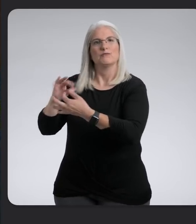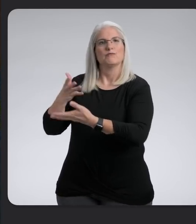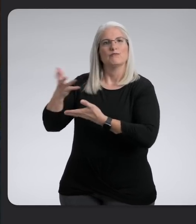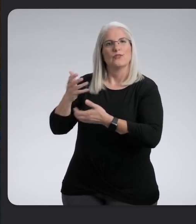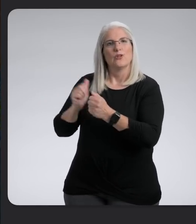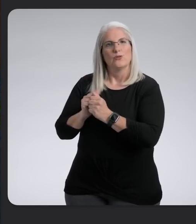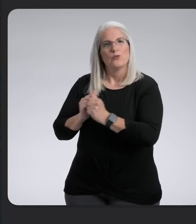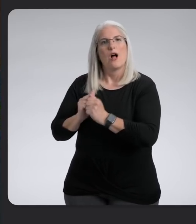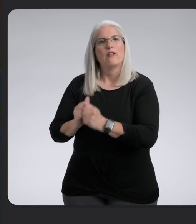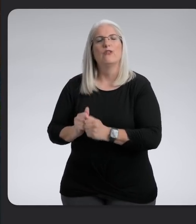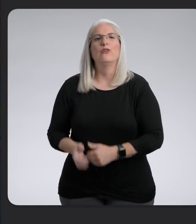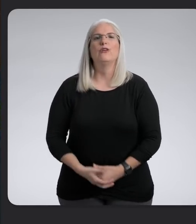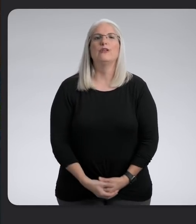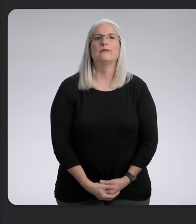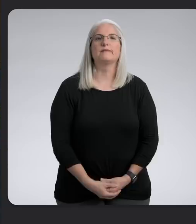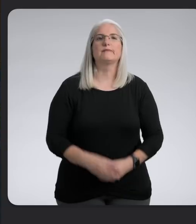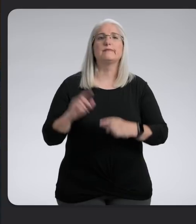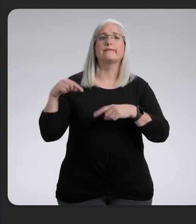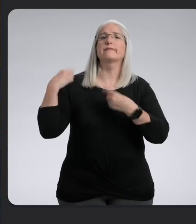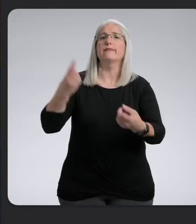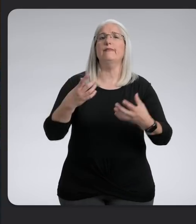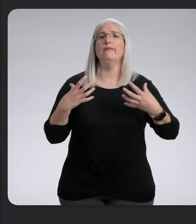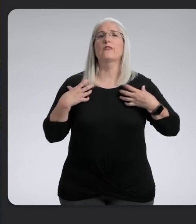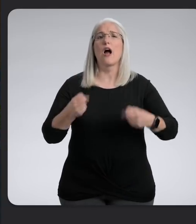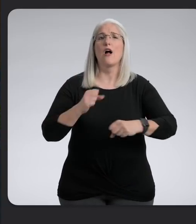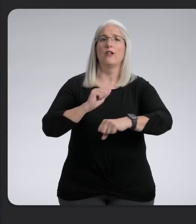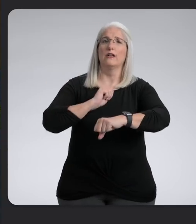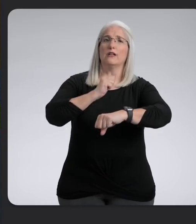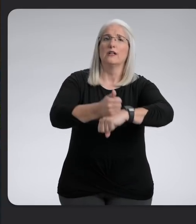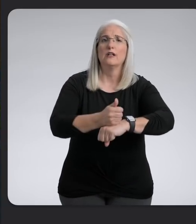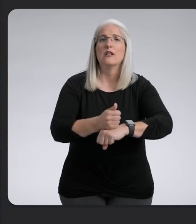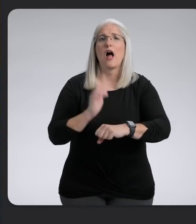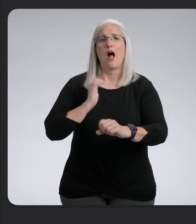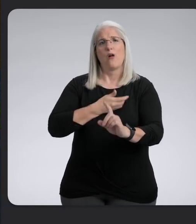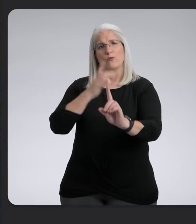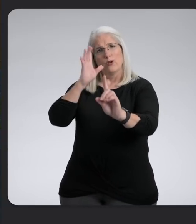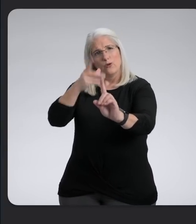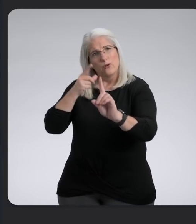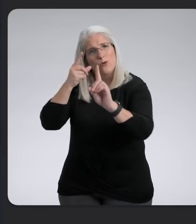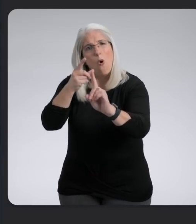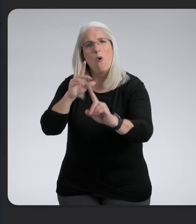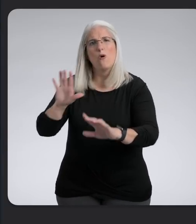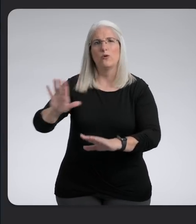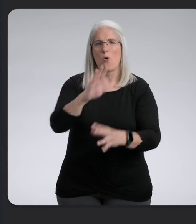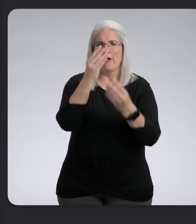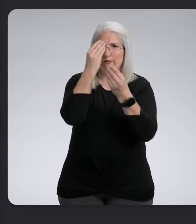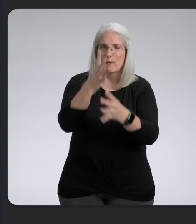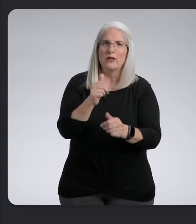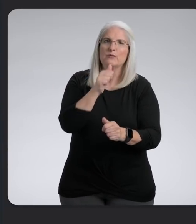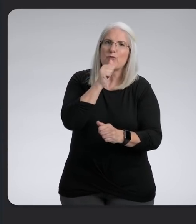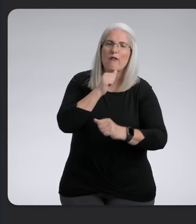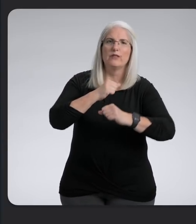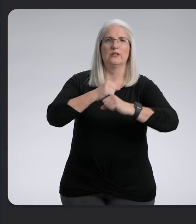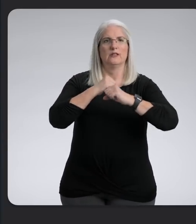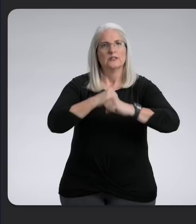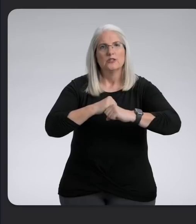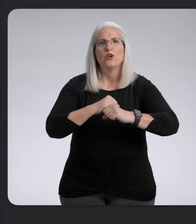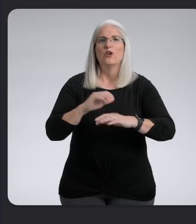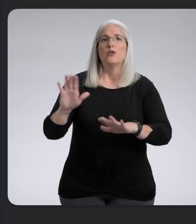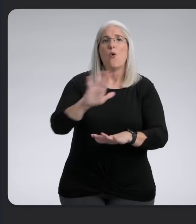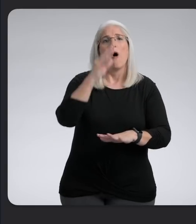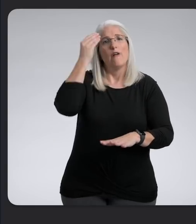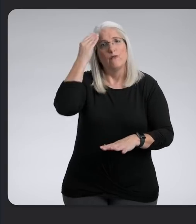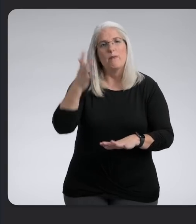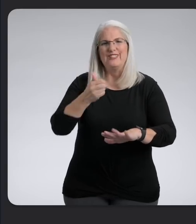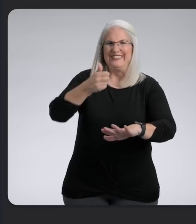health, all of our health features have been architected to keep your data secure and protect your privacy. Your health data is under your control and